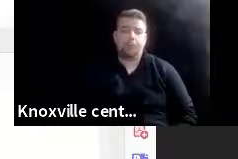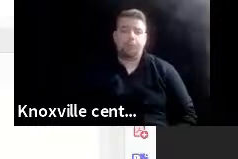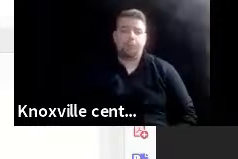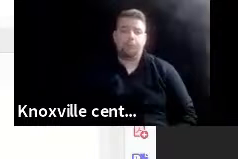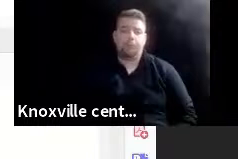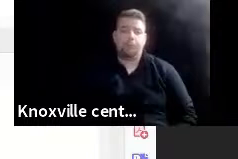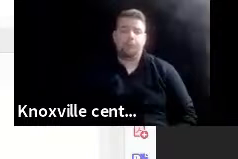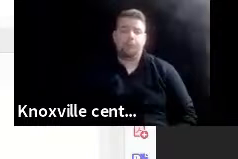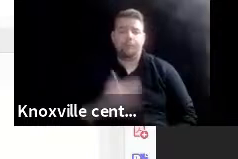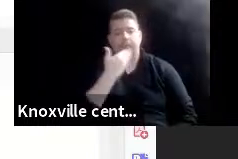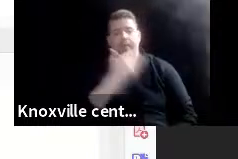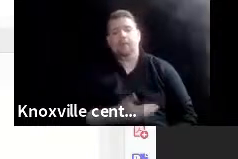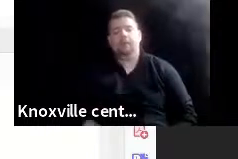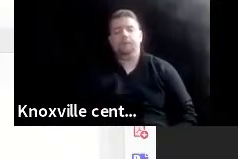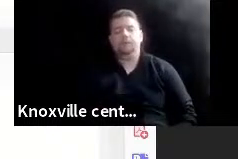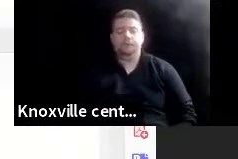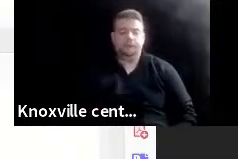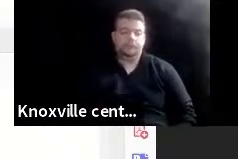Thank you.